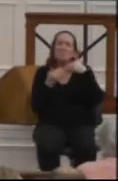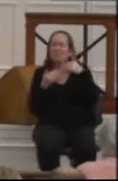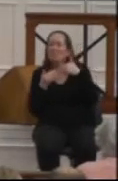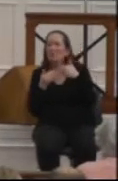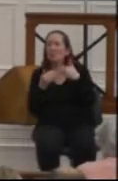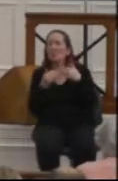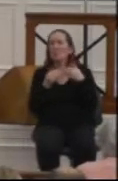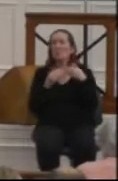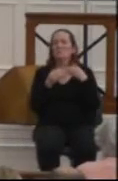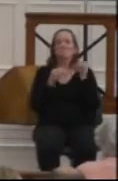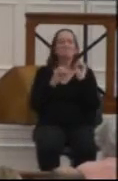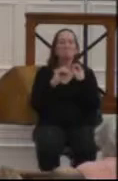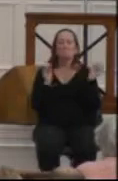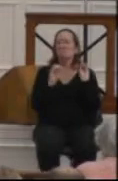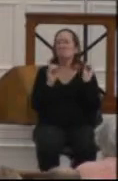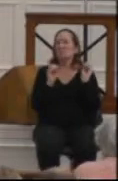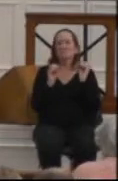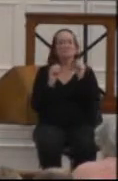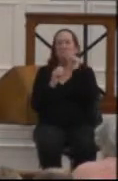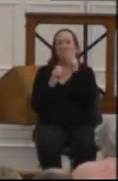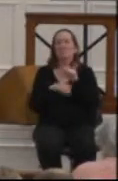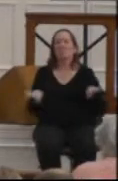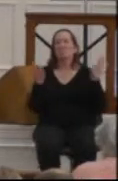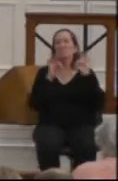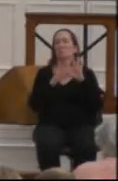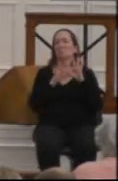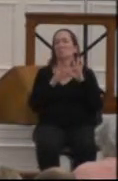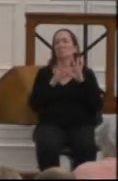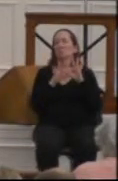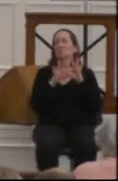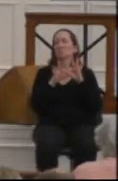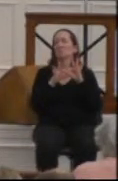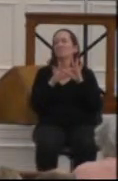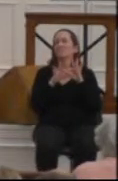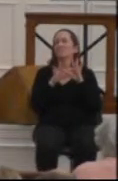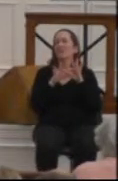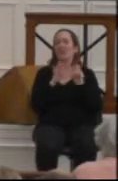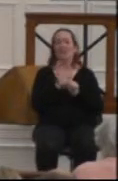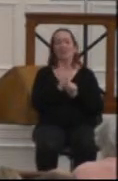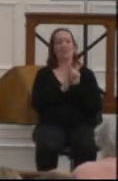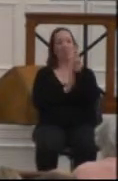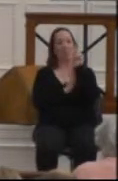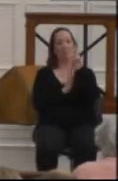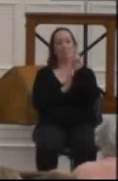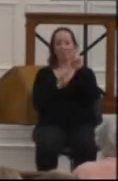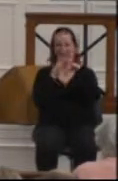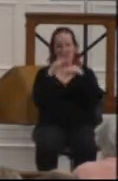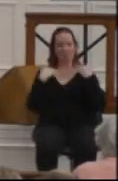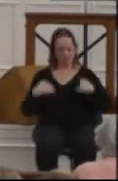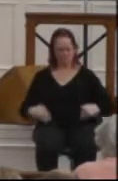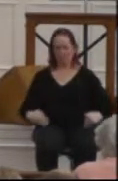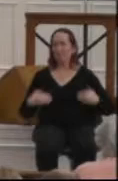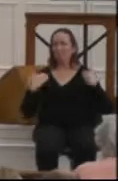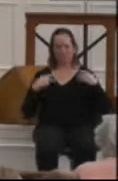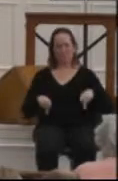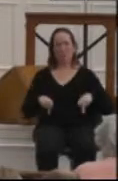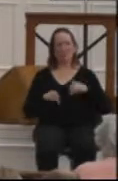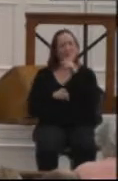nothing to it other than that one single cell. And it developed into this? Really?